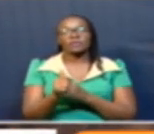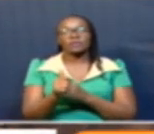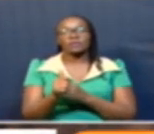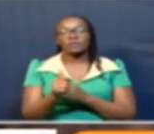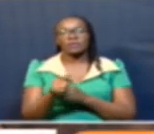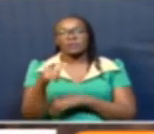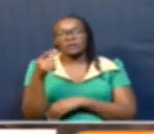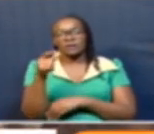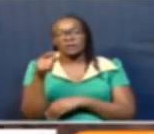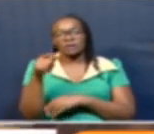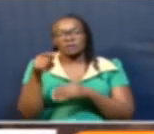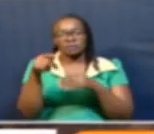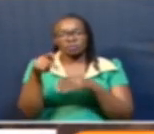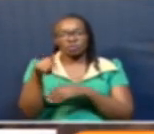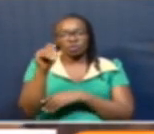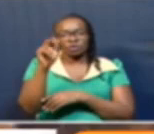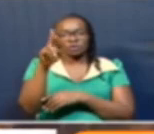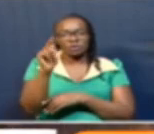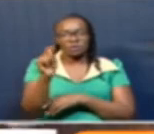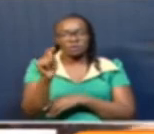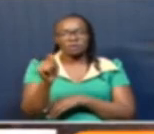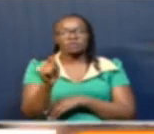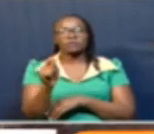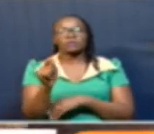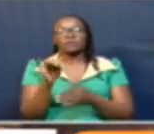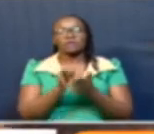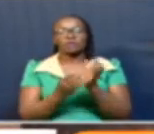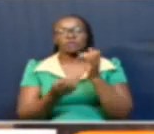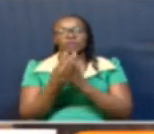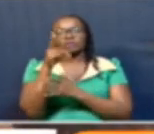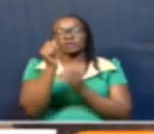auspices of the Green Port Policy, which was adopted in the year 2014-2015.